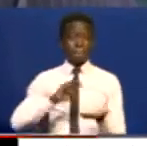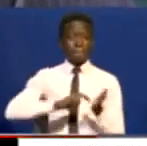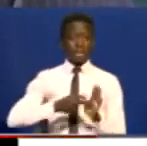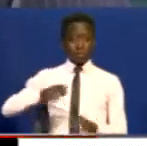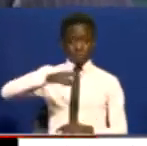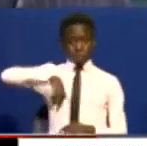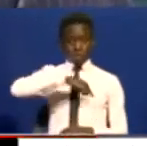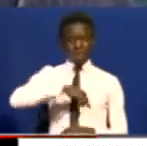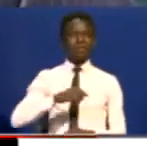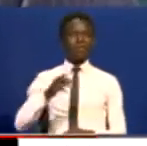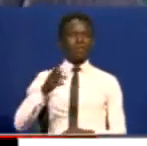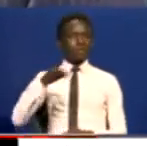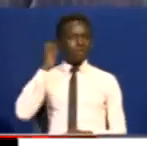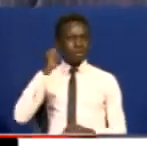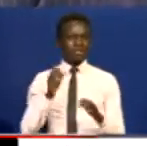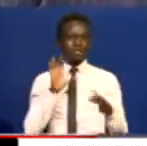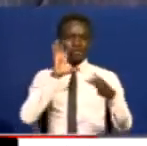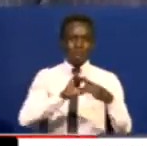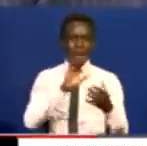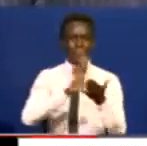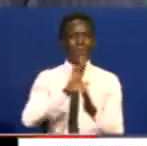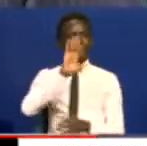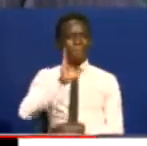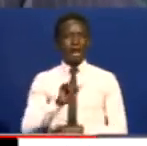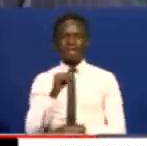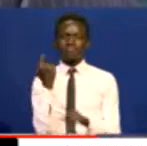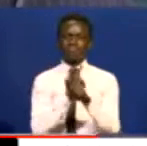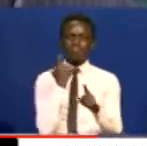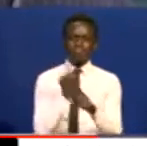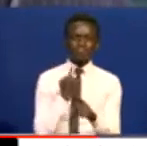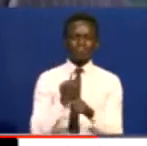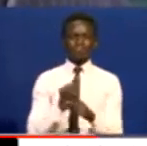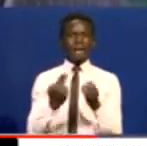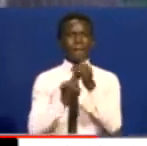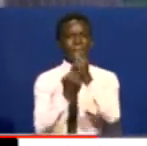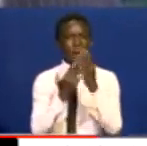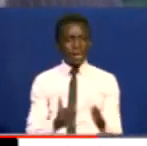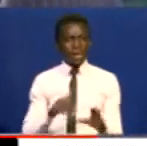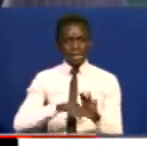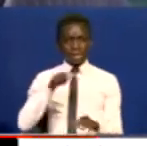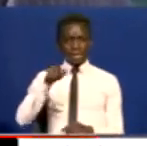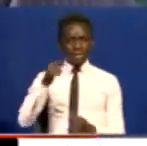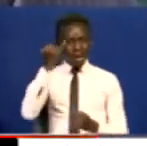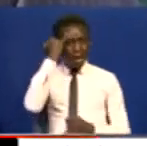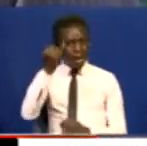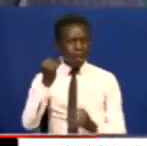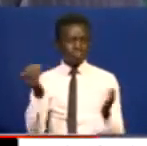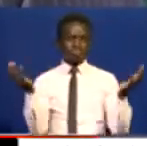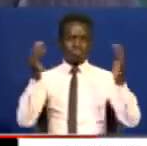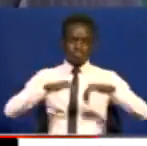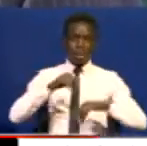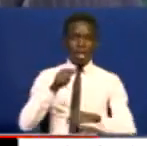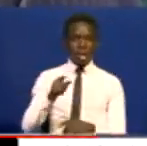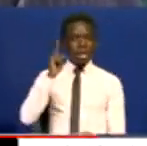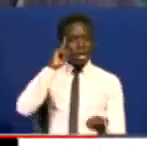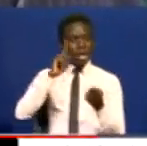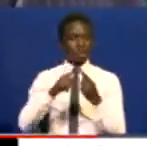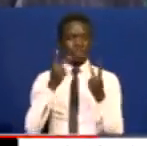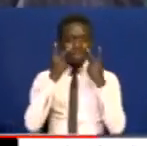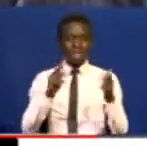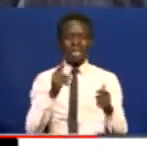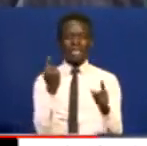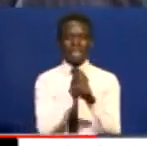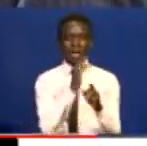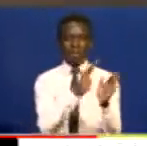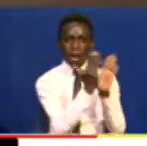joined by all the stakeholders in this fraternity to ensure that we understand the bottom-up approach of this government, which